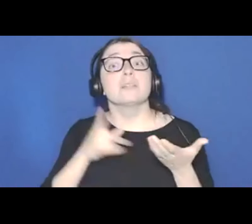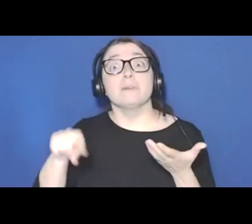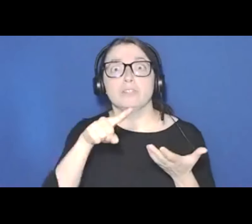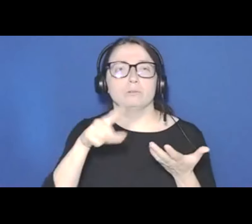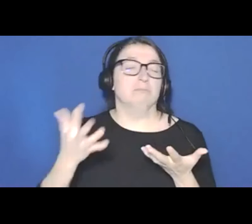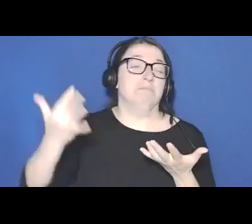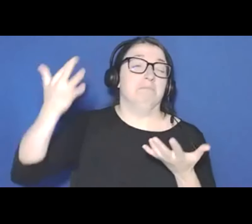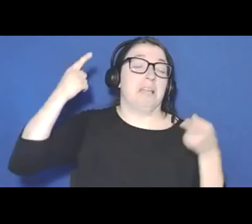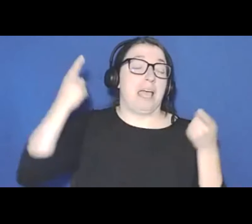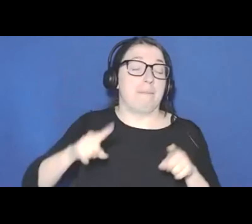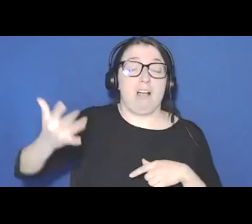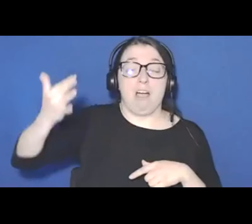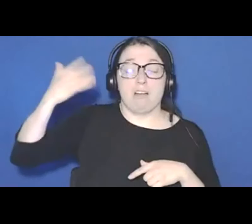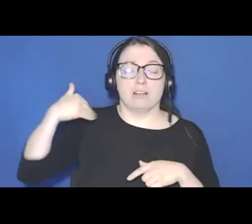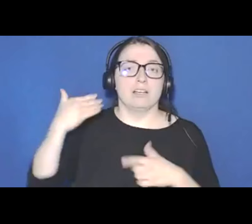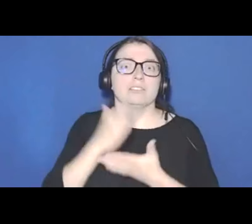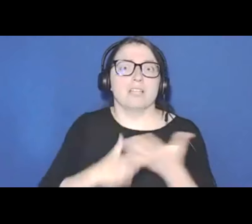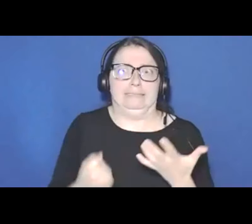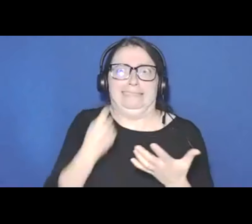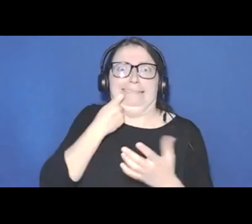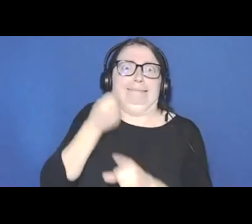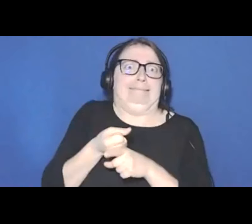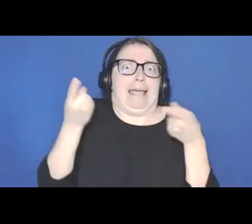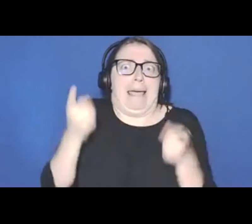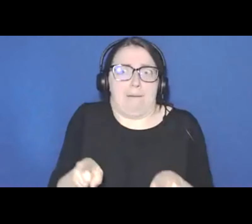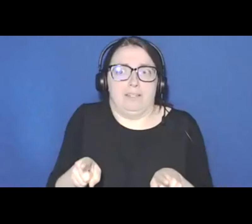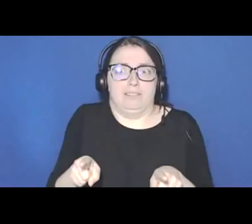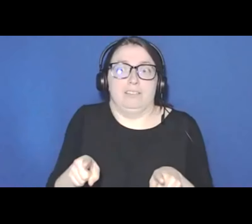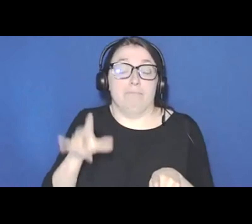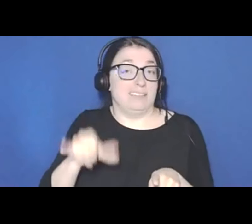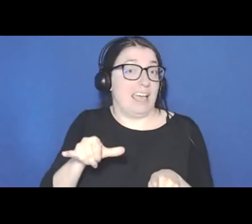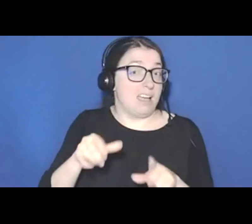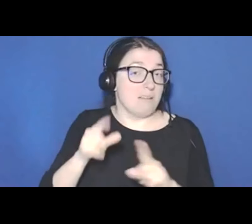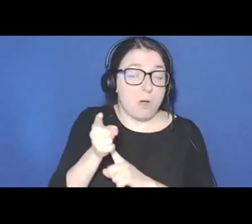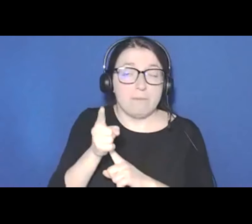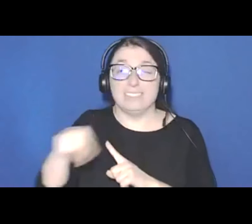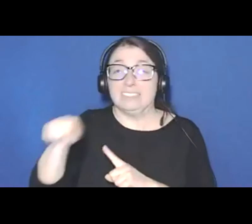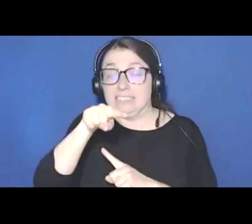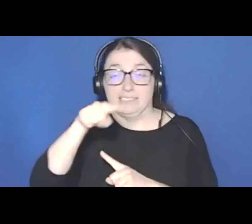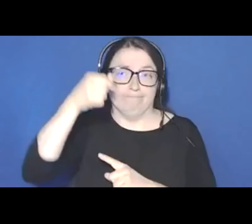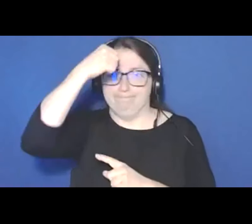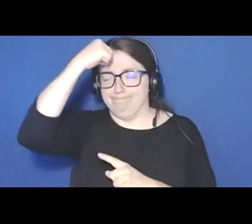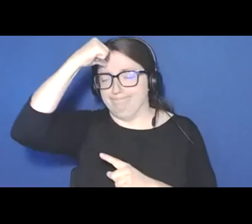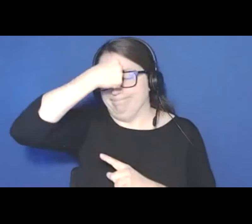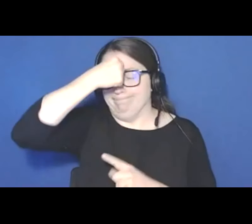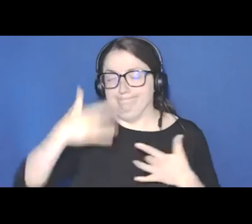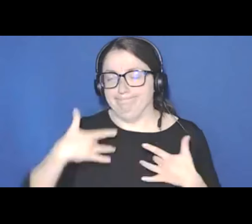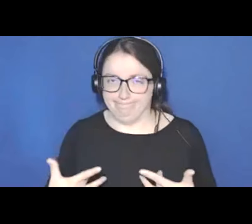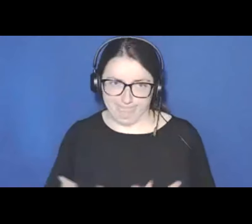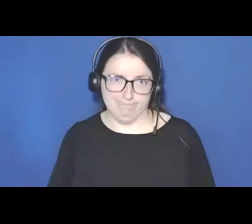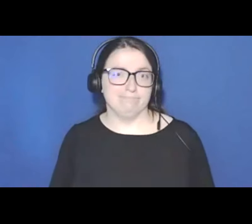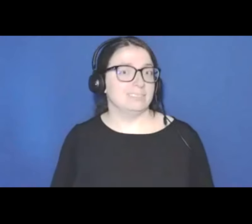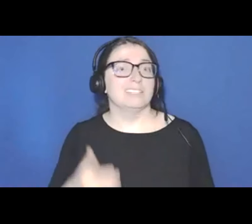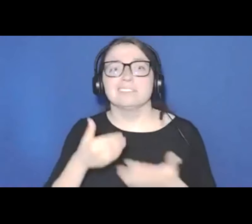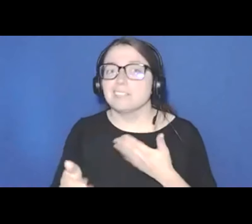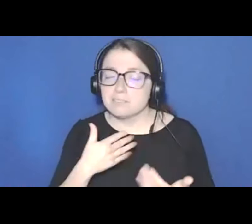memory, but it's a memory nobody forgets. And no matter how many times Brenna and Lisa and I are involved